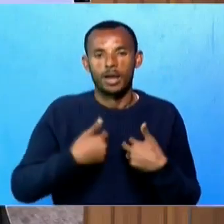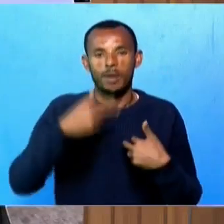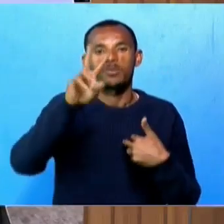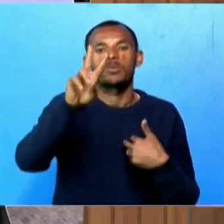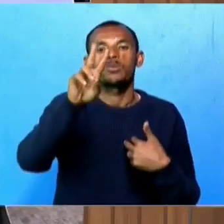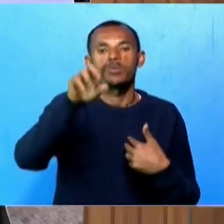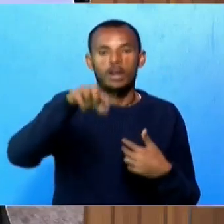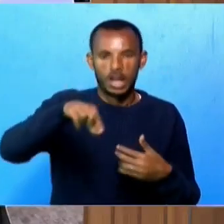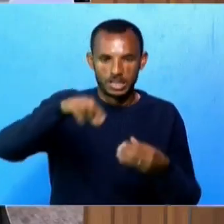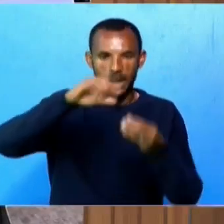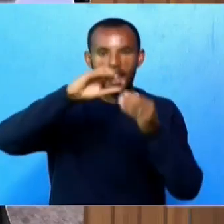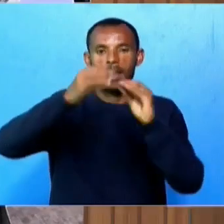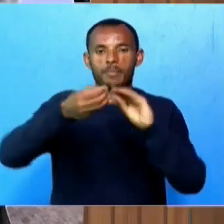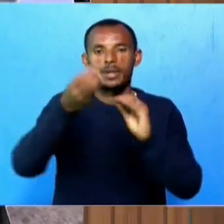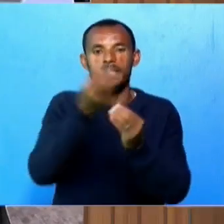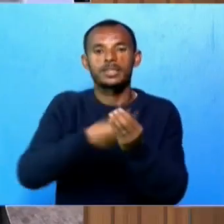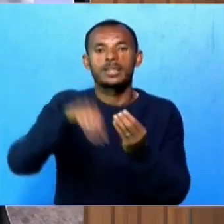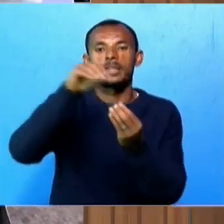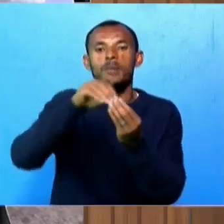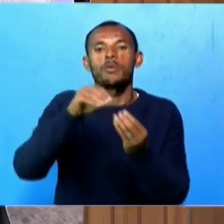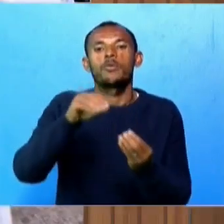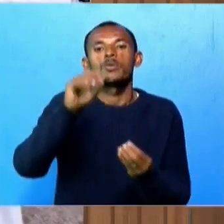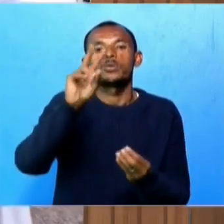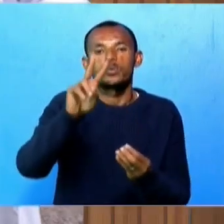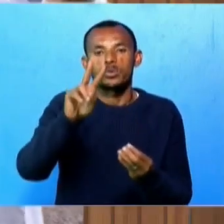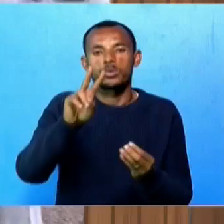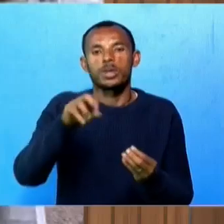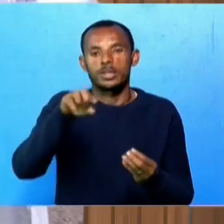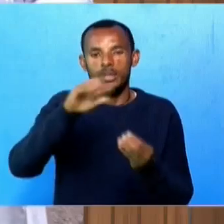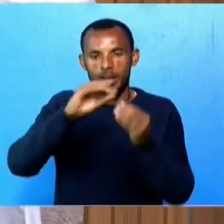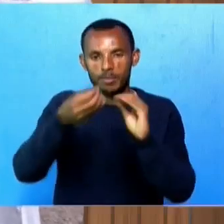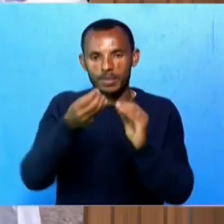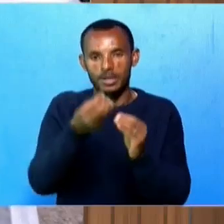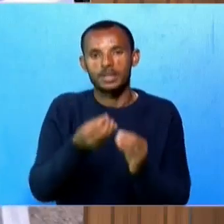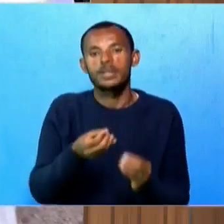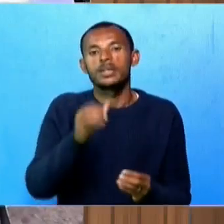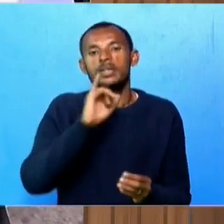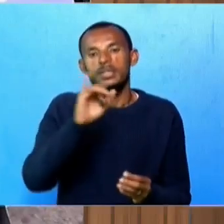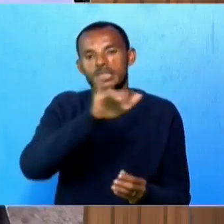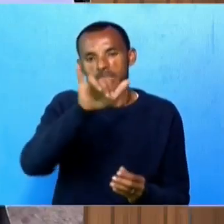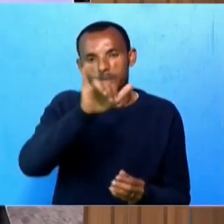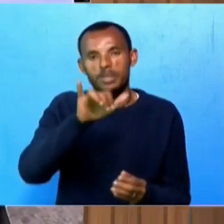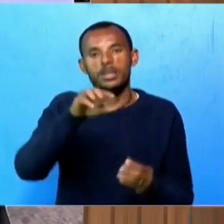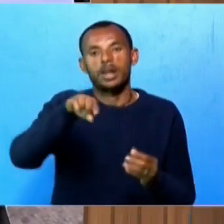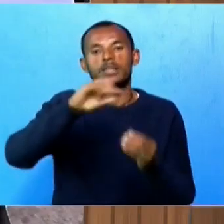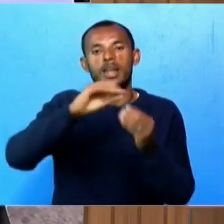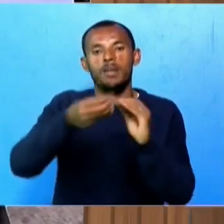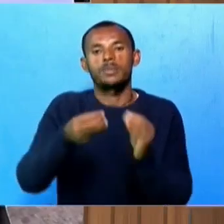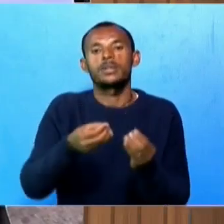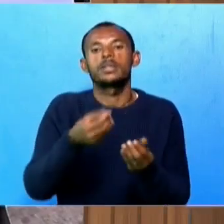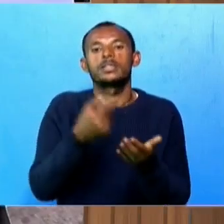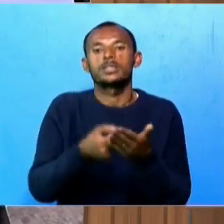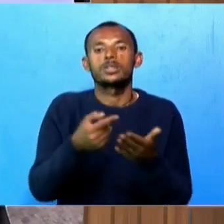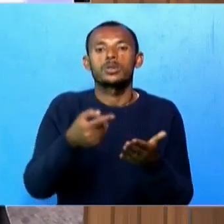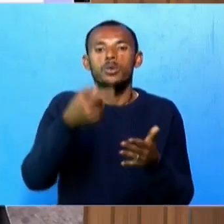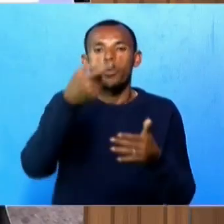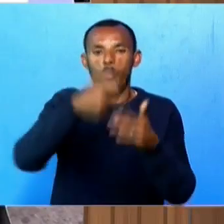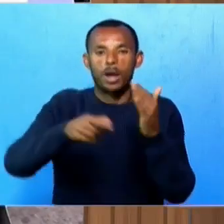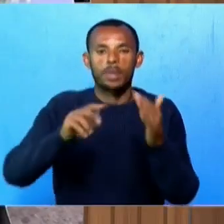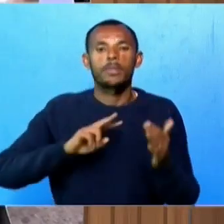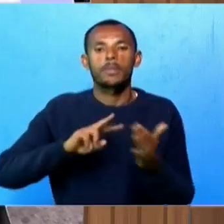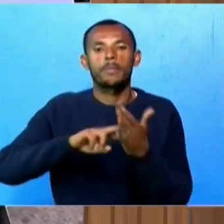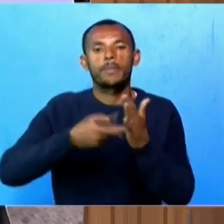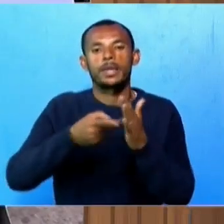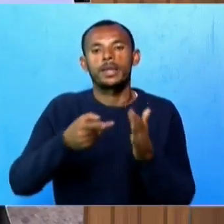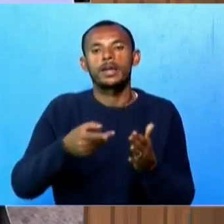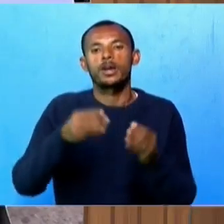numbers, the sum of any two rational number is again a rational number. Okay, this is what we mean by